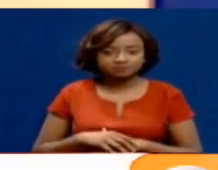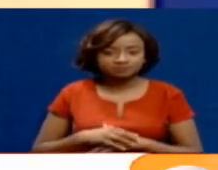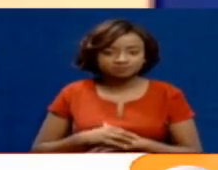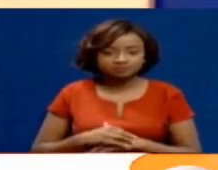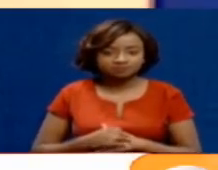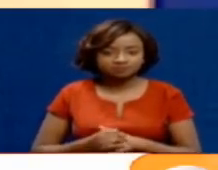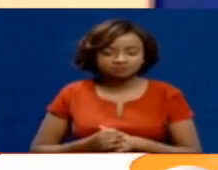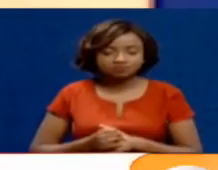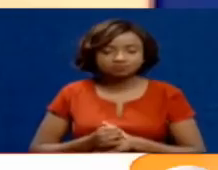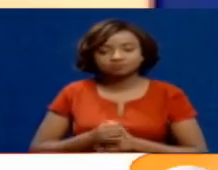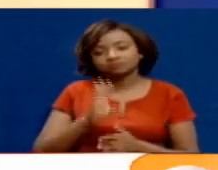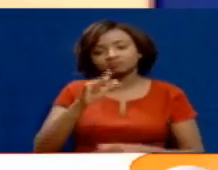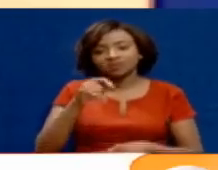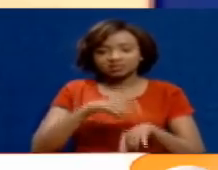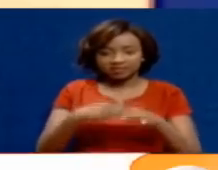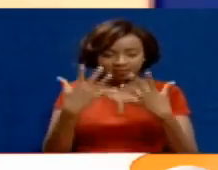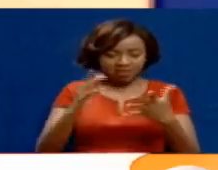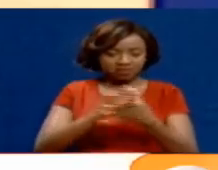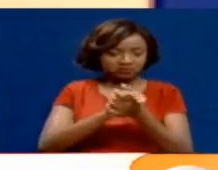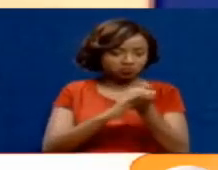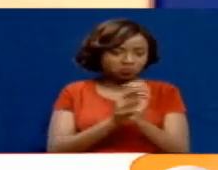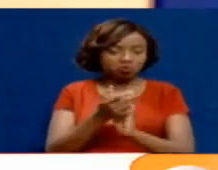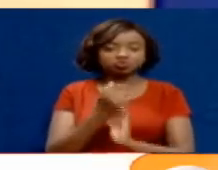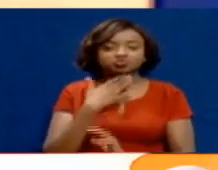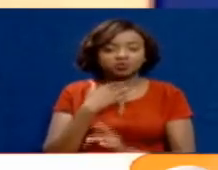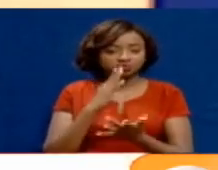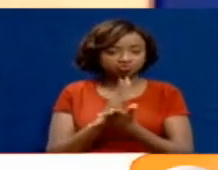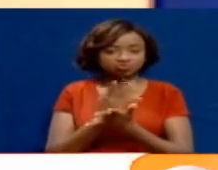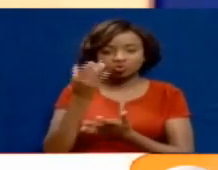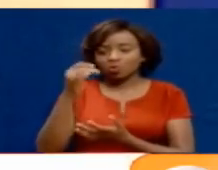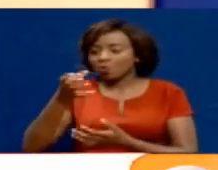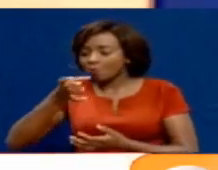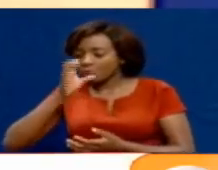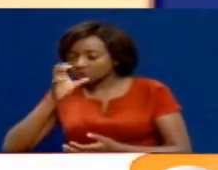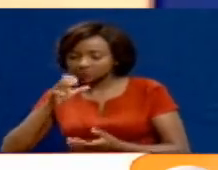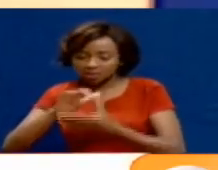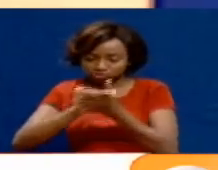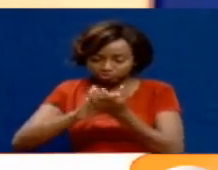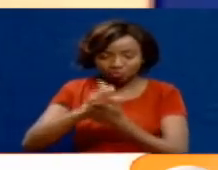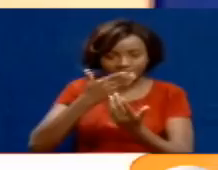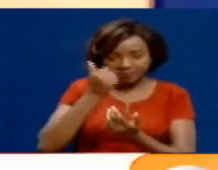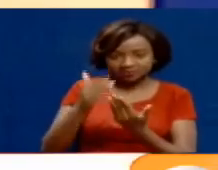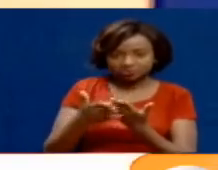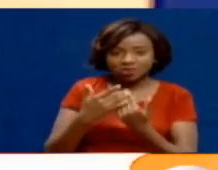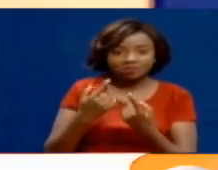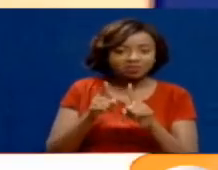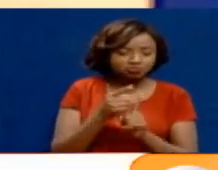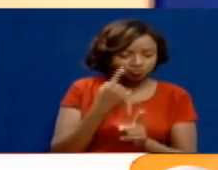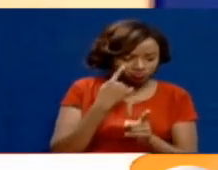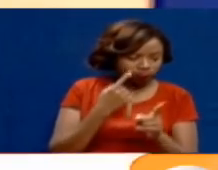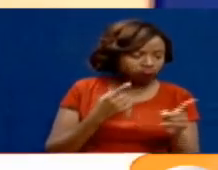string, when it comes to washing hands, we know soap and water is the best way of doing this. Yes. However, we also